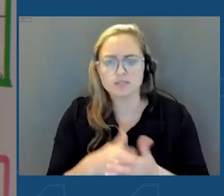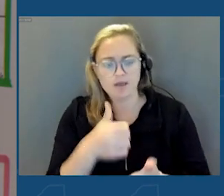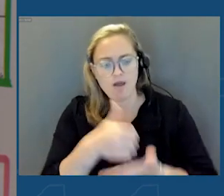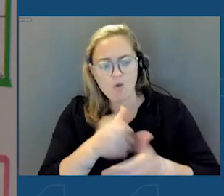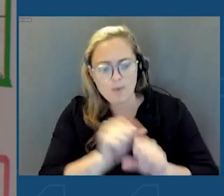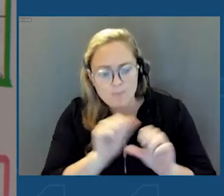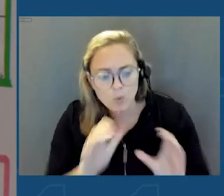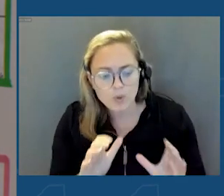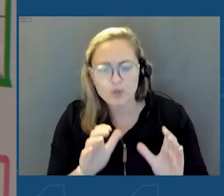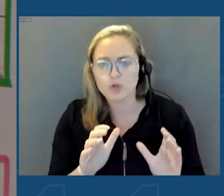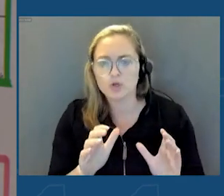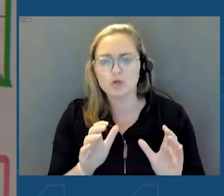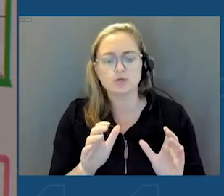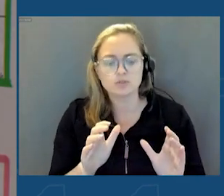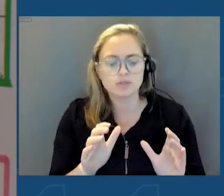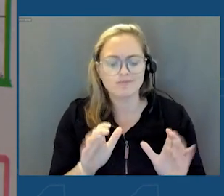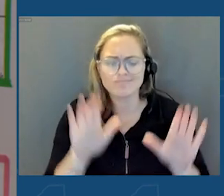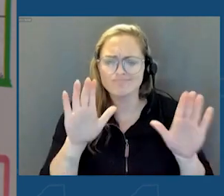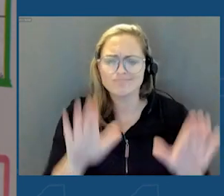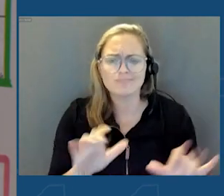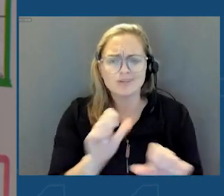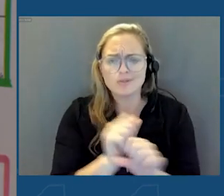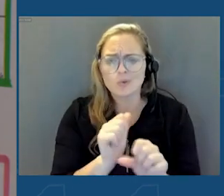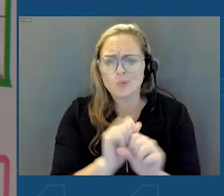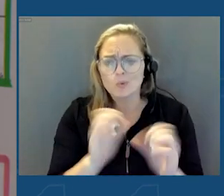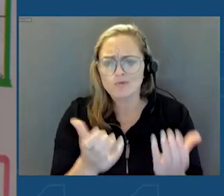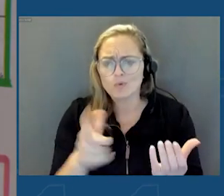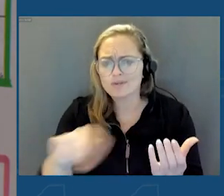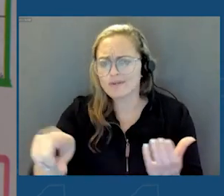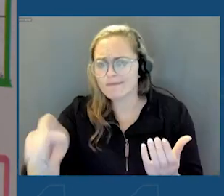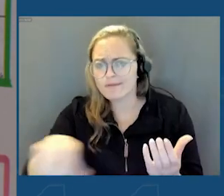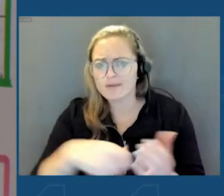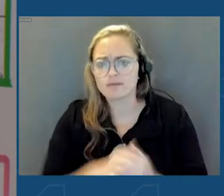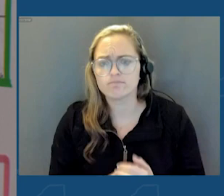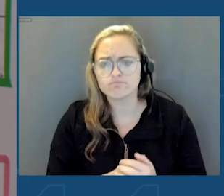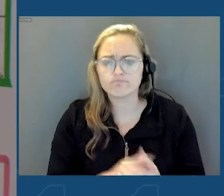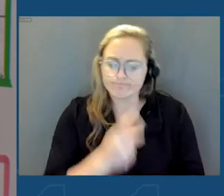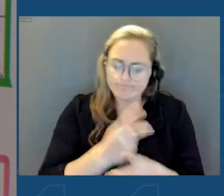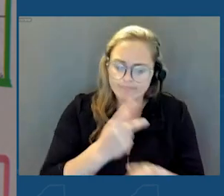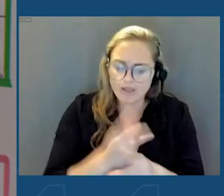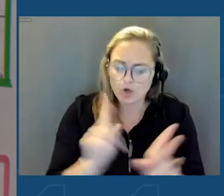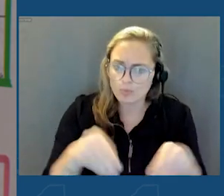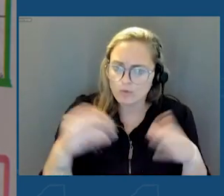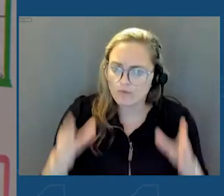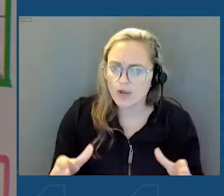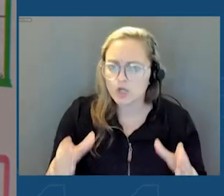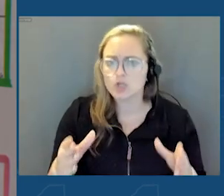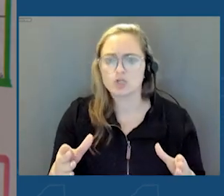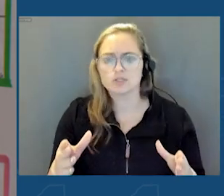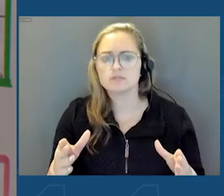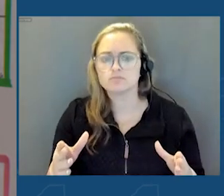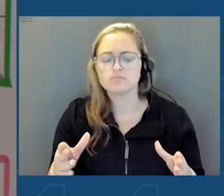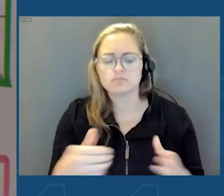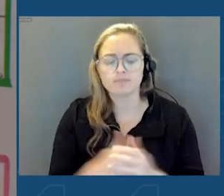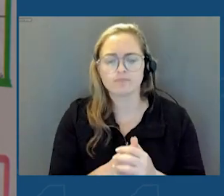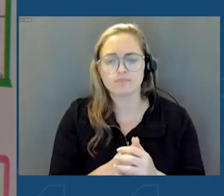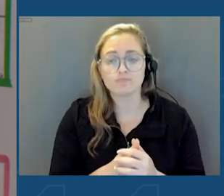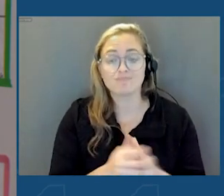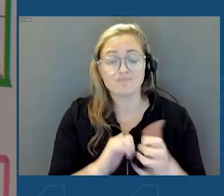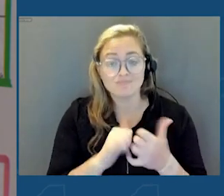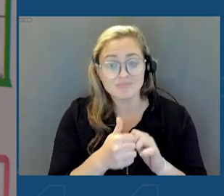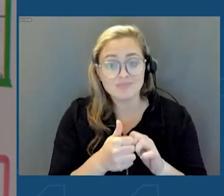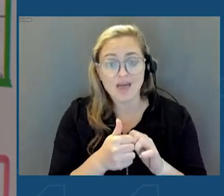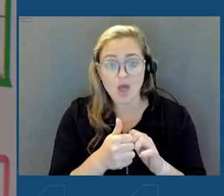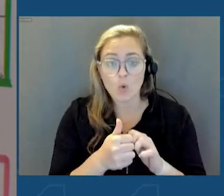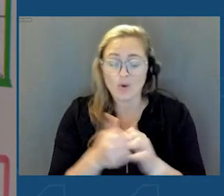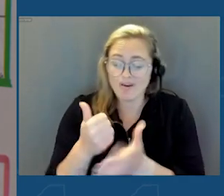get the incredible workforce that they need, and take care of our providers and caregivers, this is how we're making a down payment on the